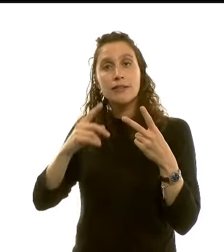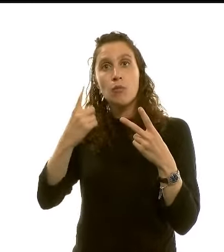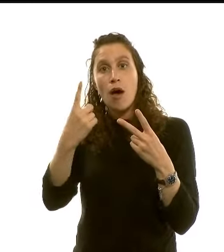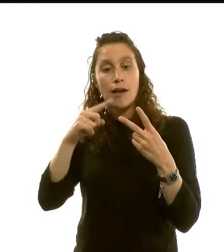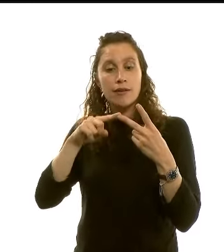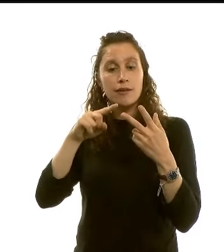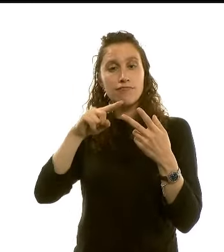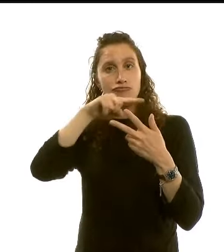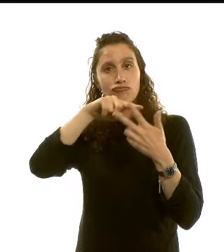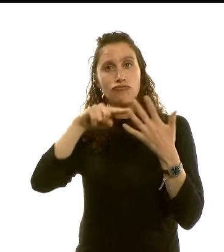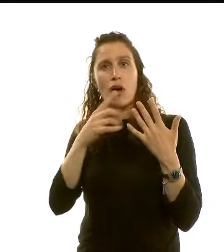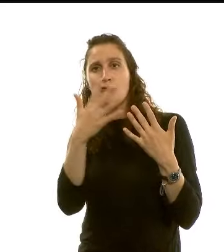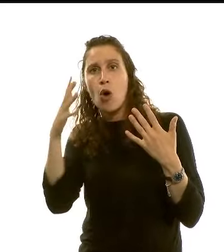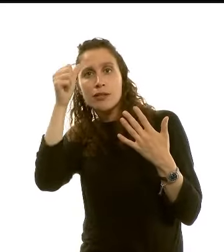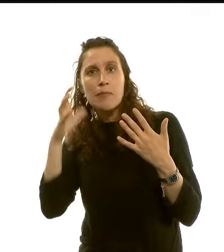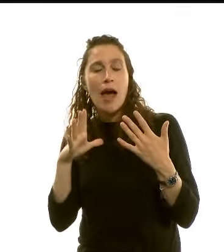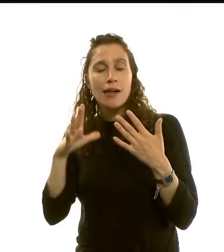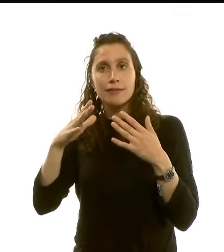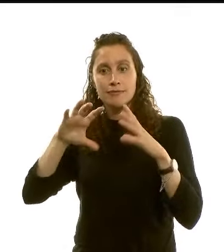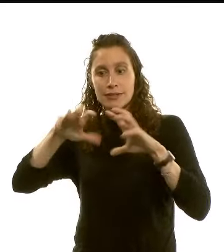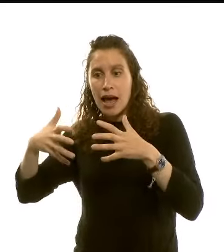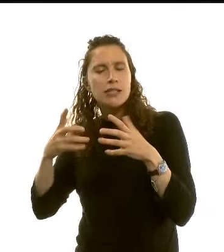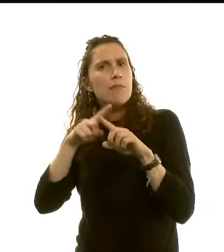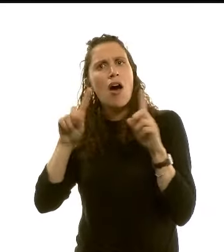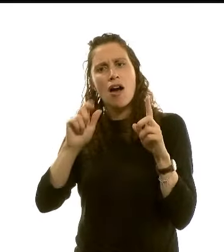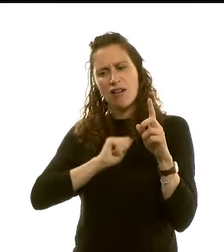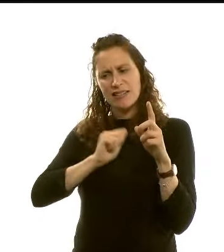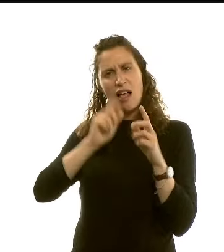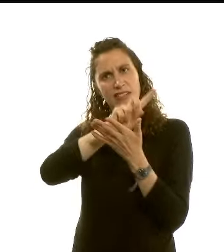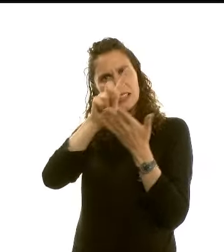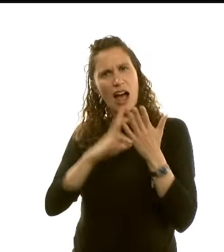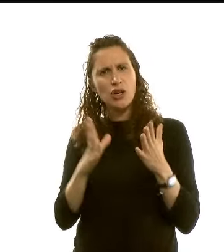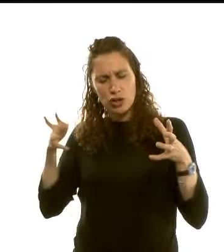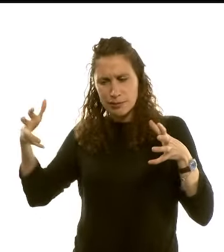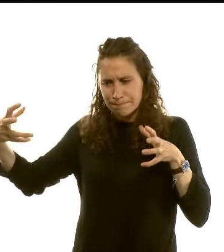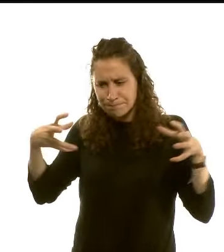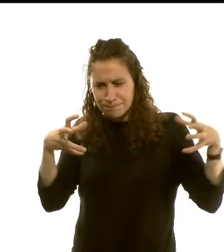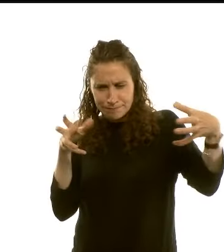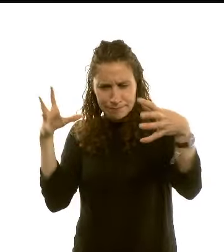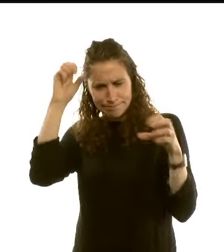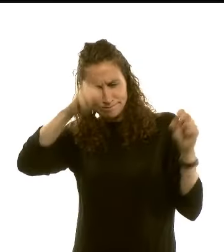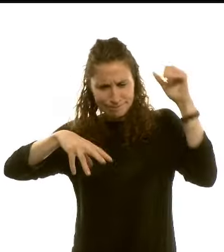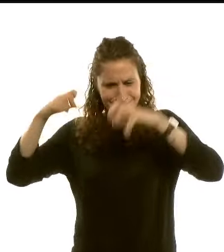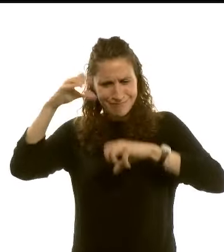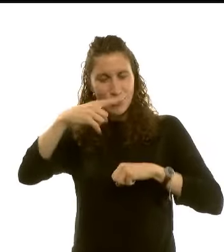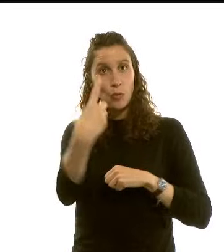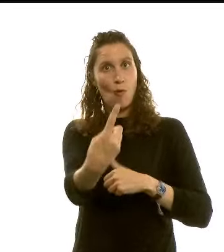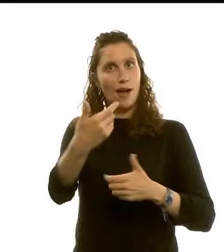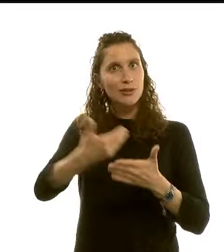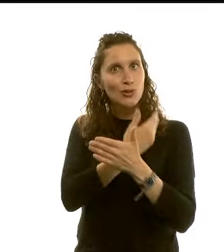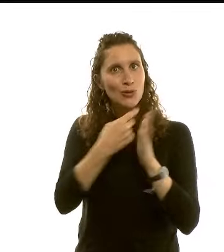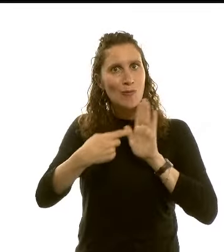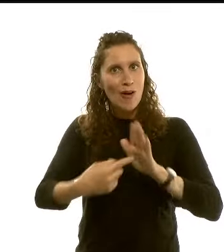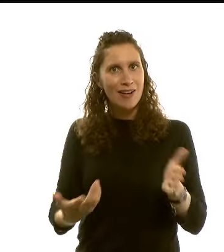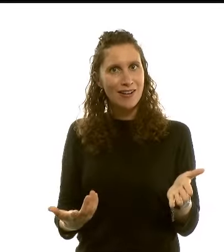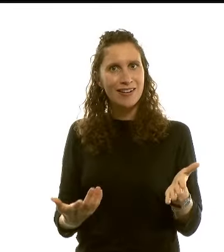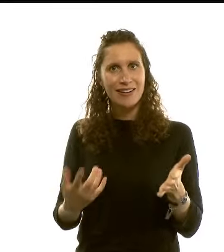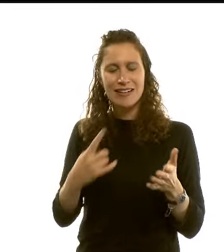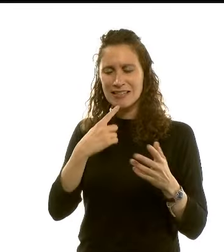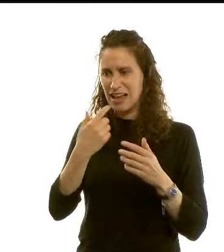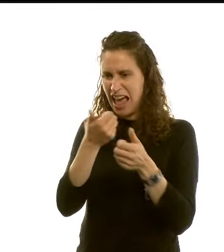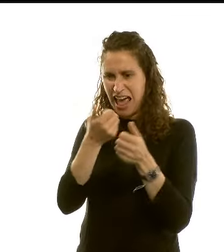Forestmen sets, but then taken some of our own design cues to bring them all together into this one amazing new model. This is amazing from every